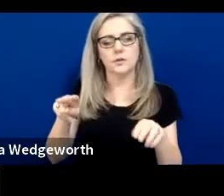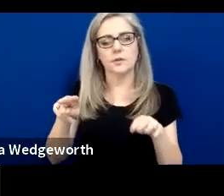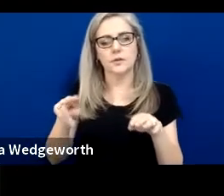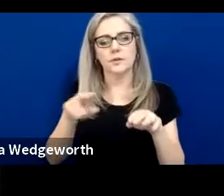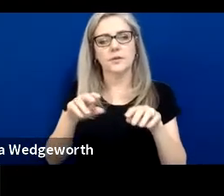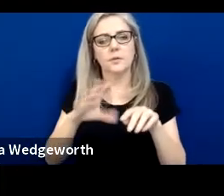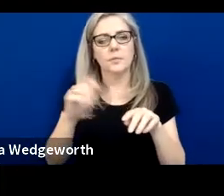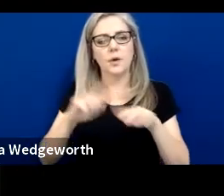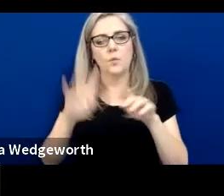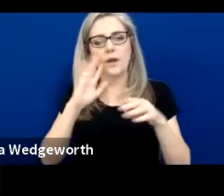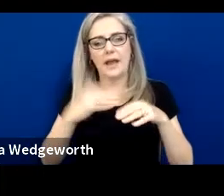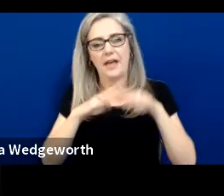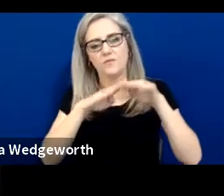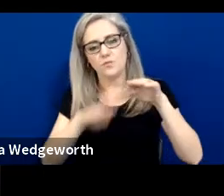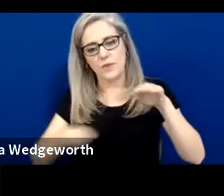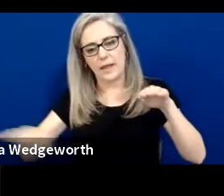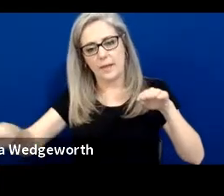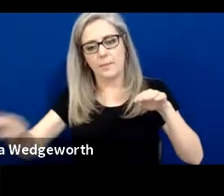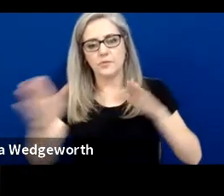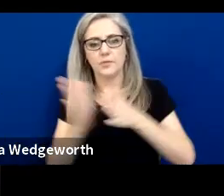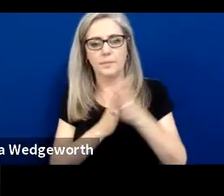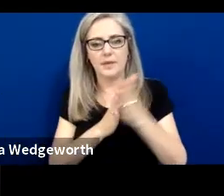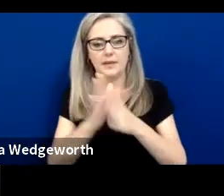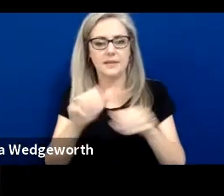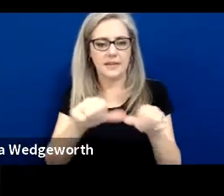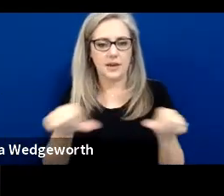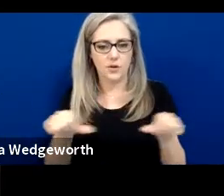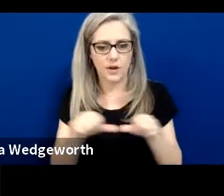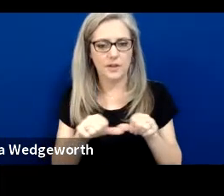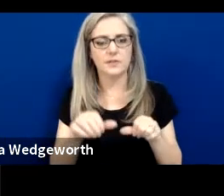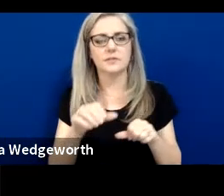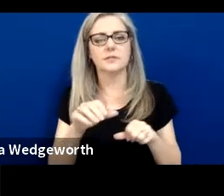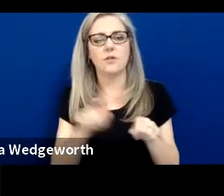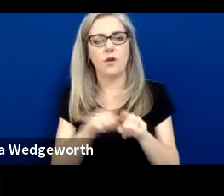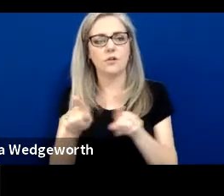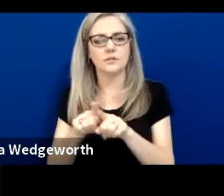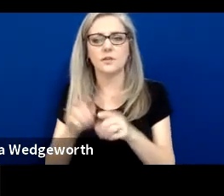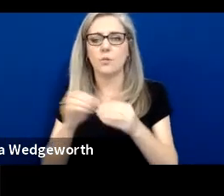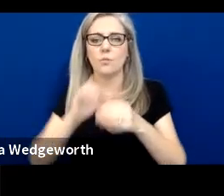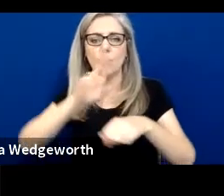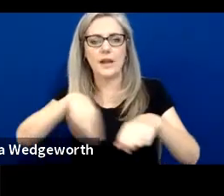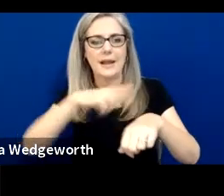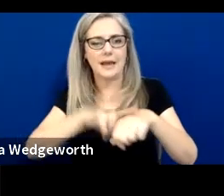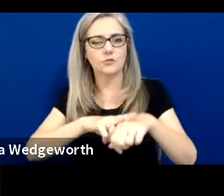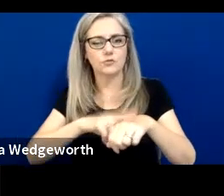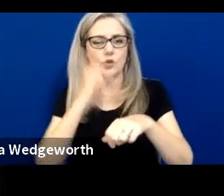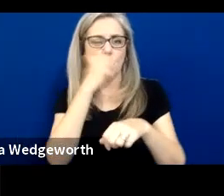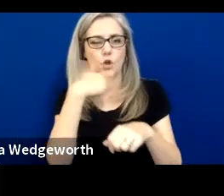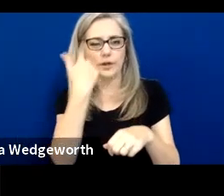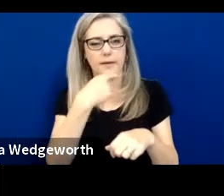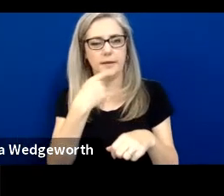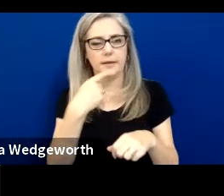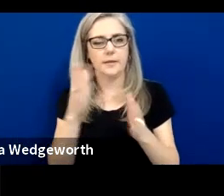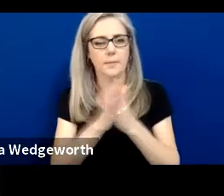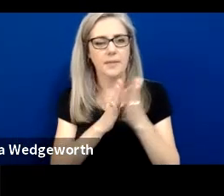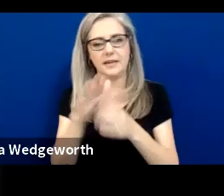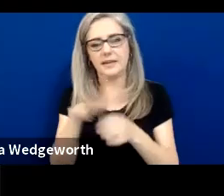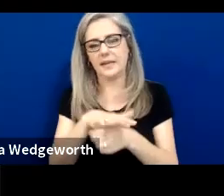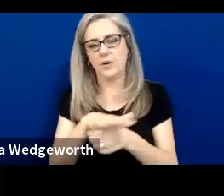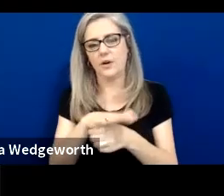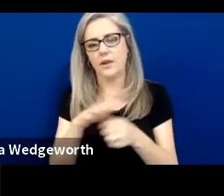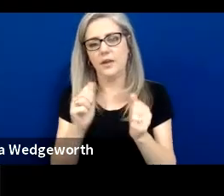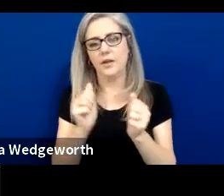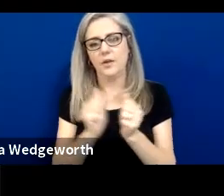picnic areas with paving, and then also a little naturalistic picnic area that will be on some decomposed